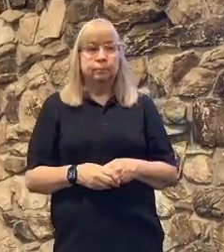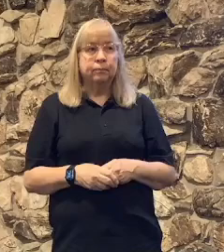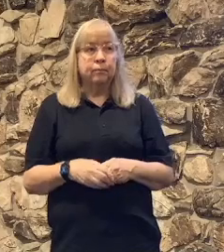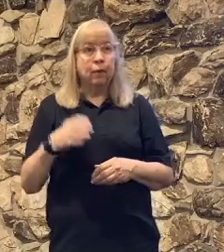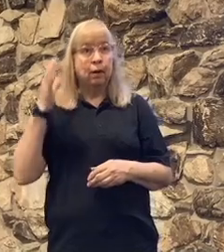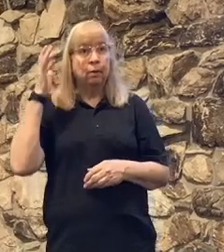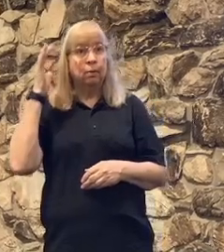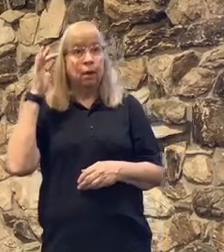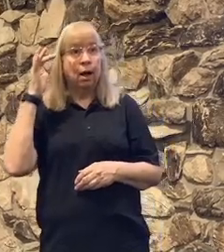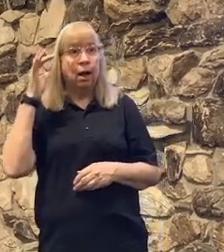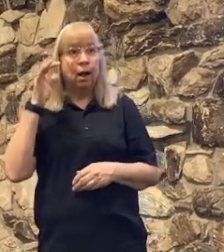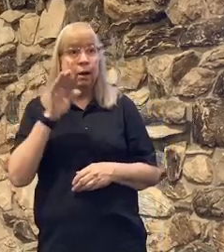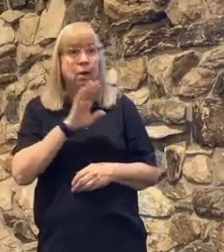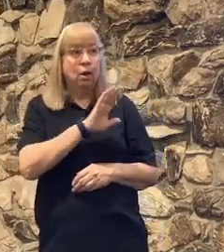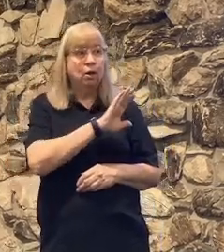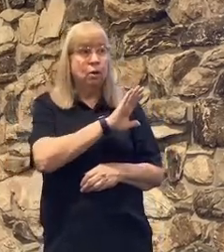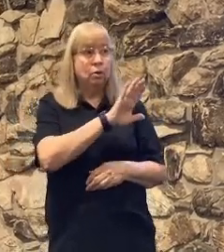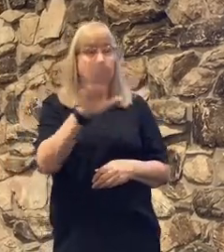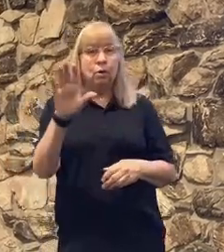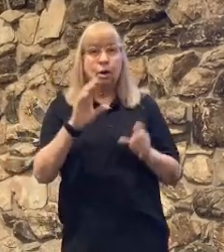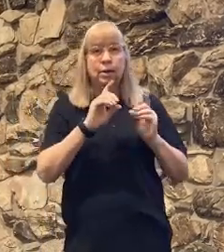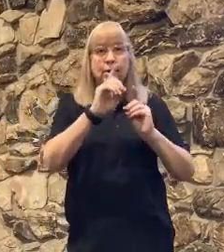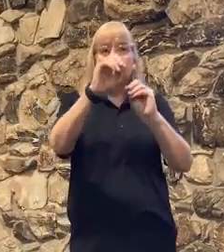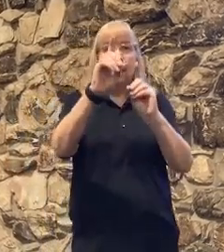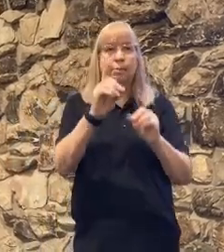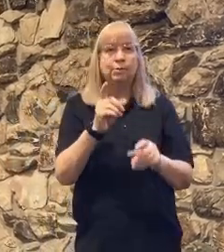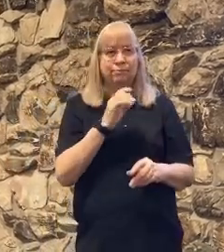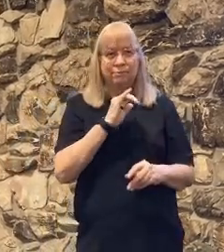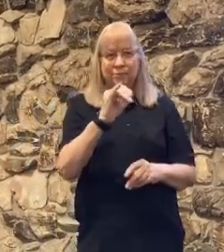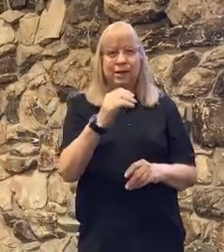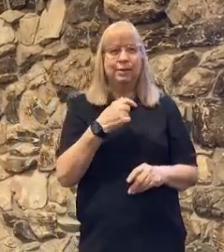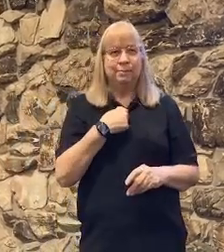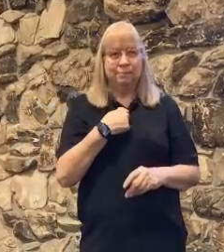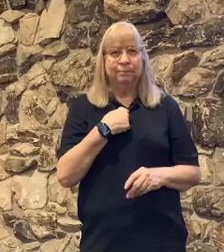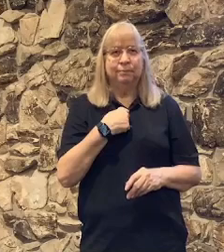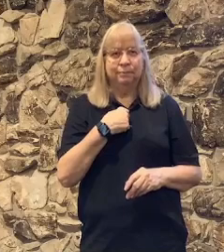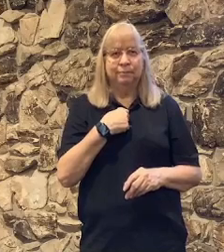Because you're a disciple, just like I am.